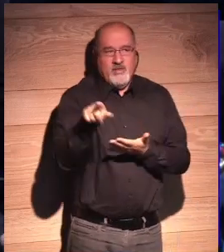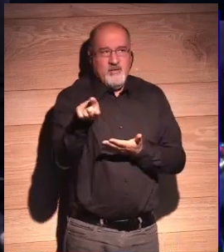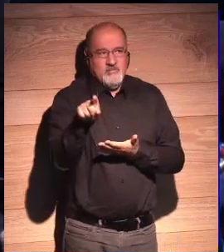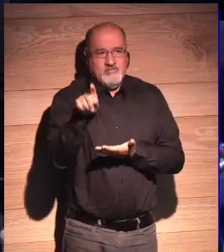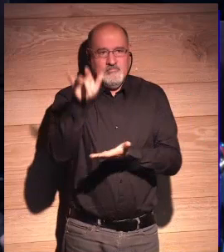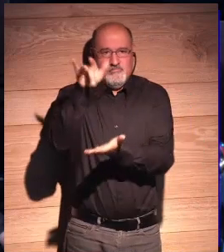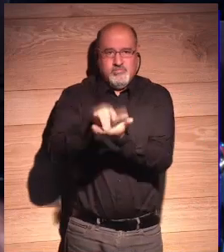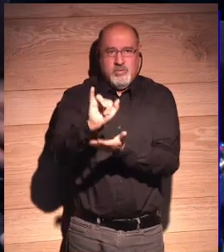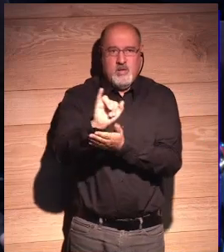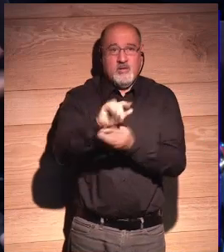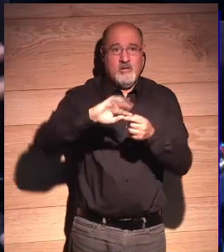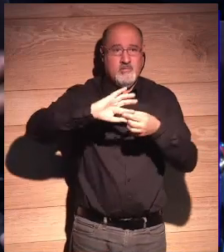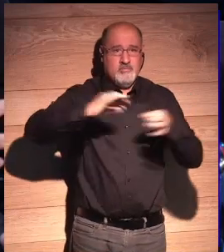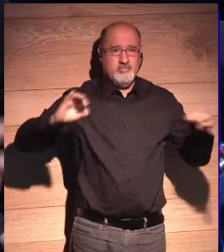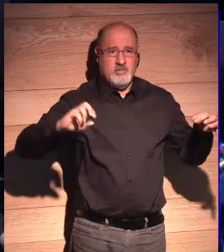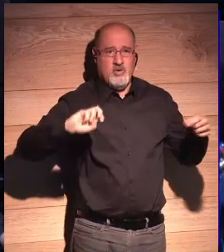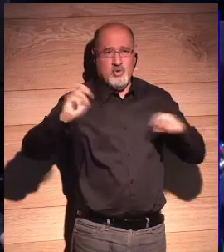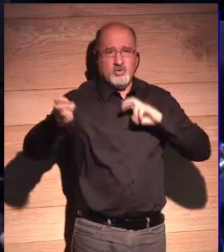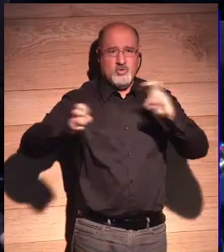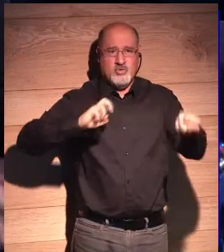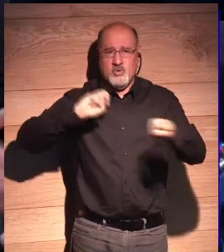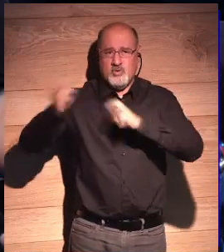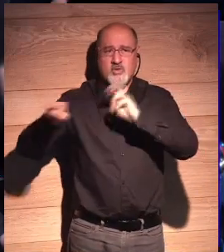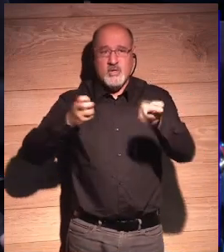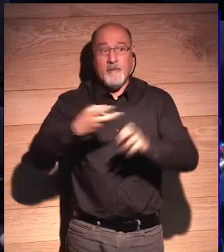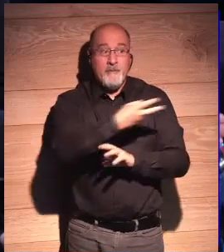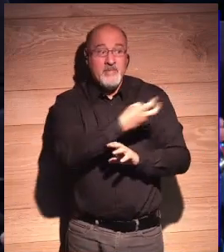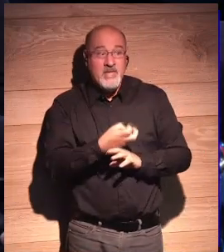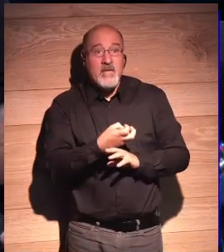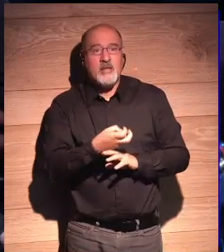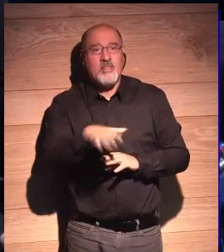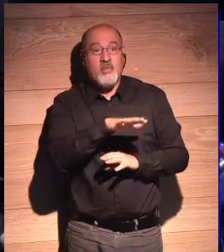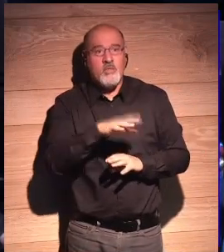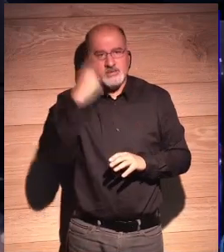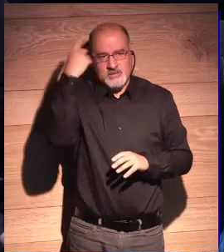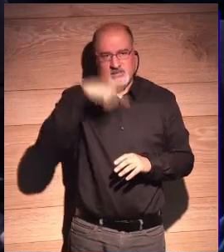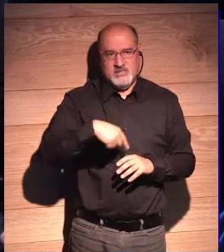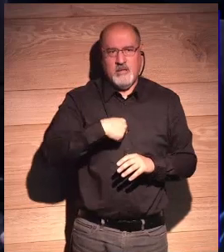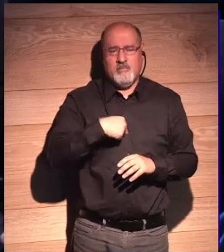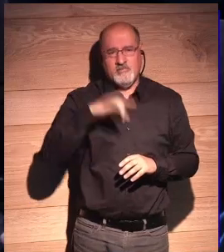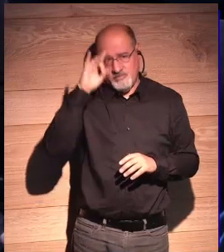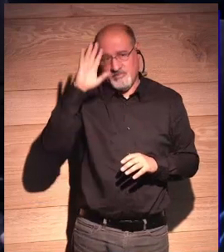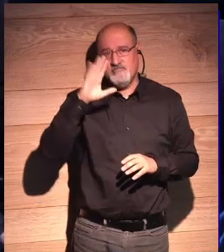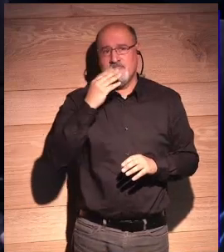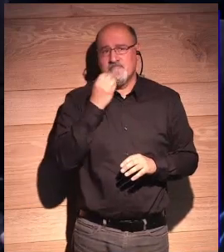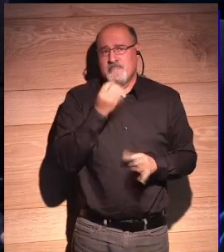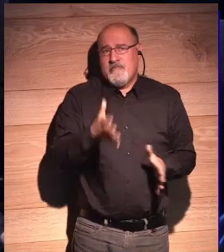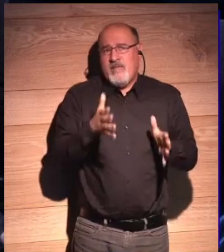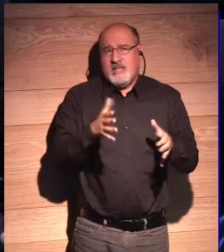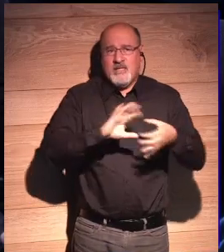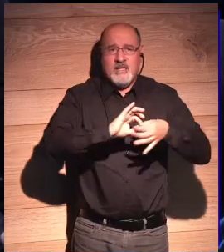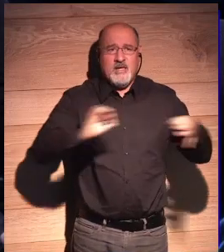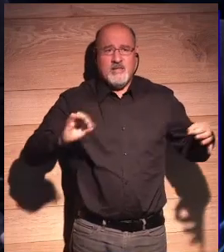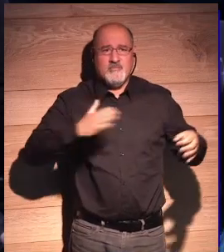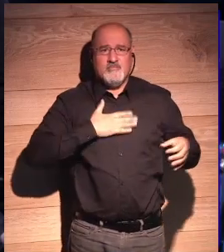that's where they got it from. And it feels really cool to be part of this whole long continuum of